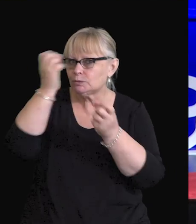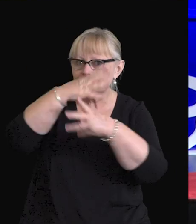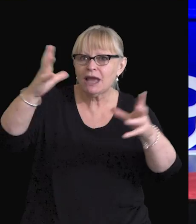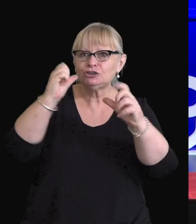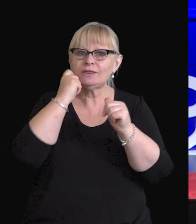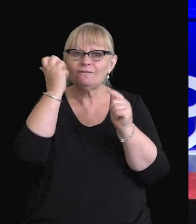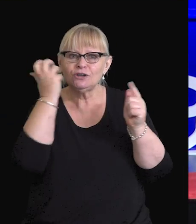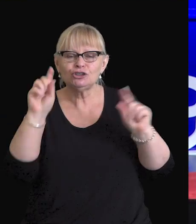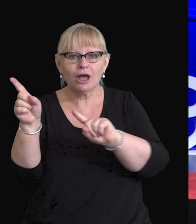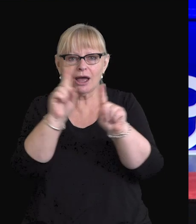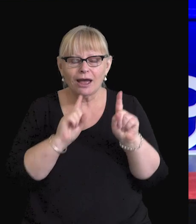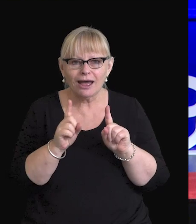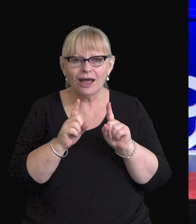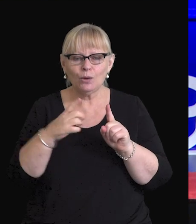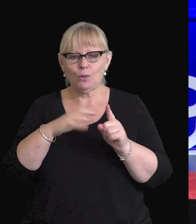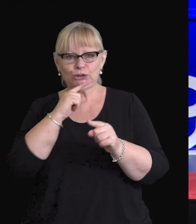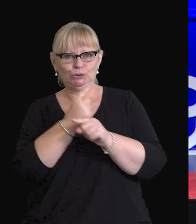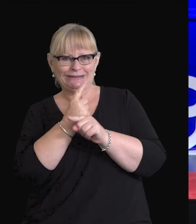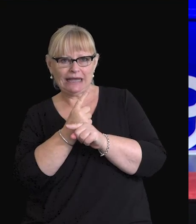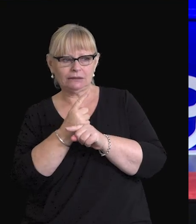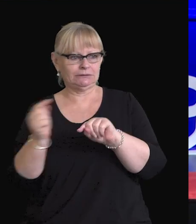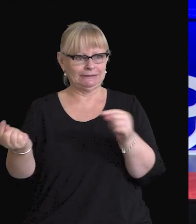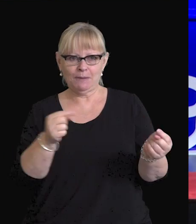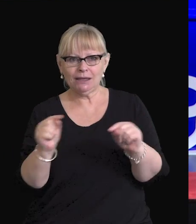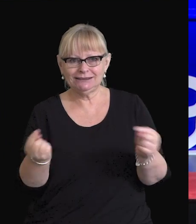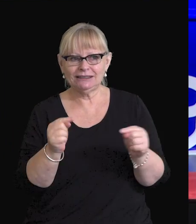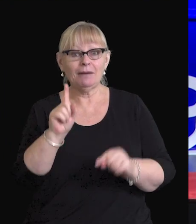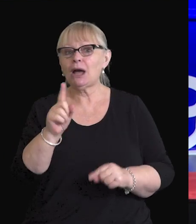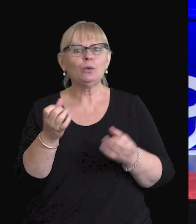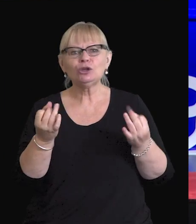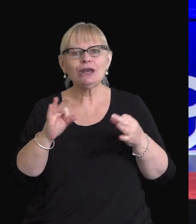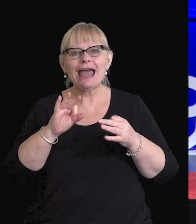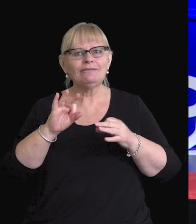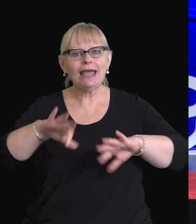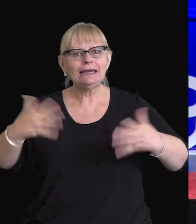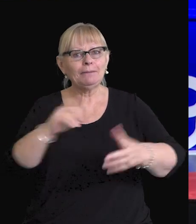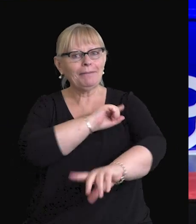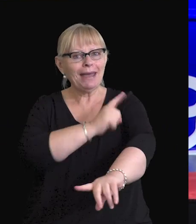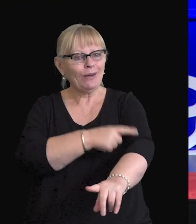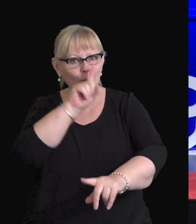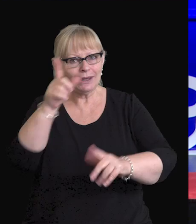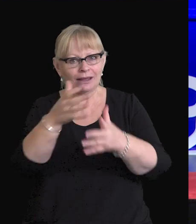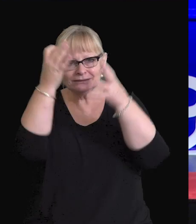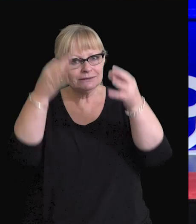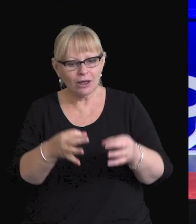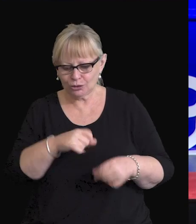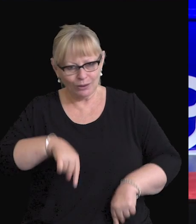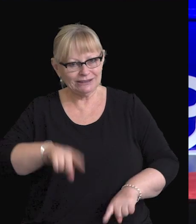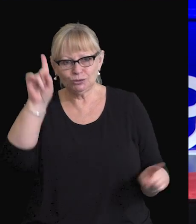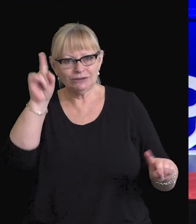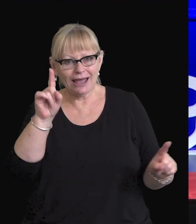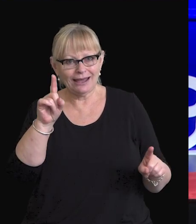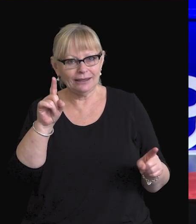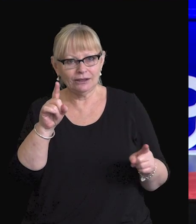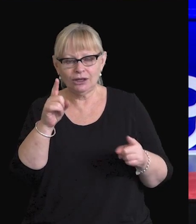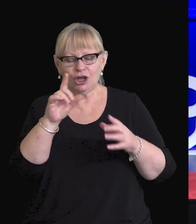future. We want to discuss and debate, but we have no power to decide. Not here, not today.